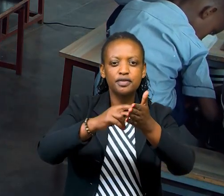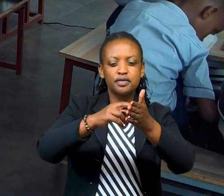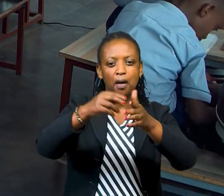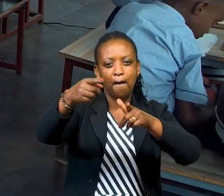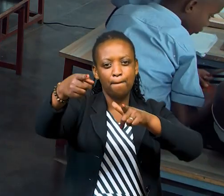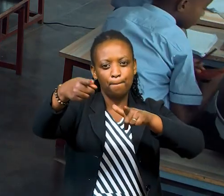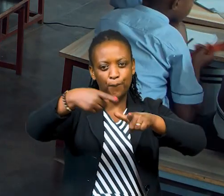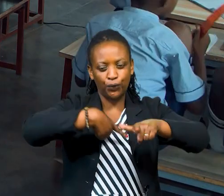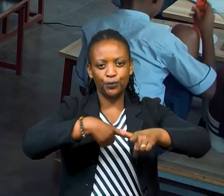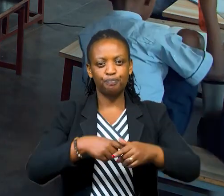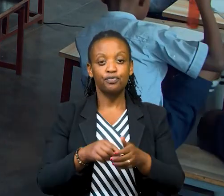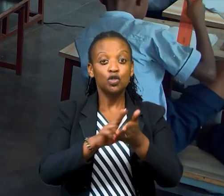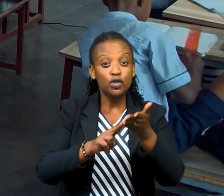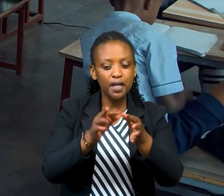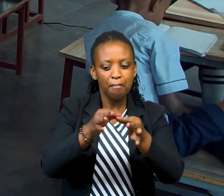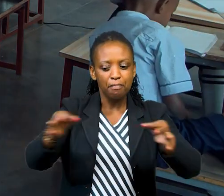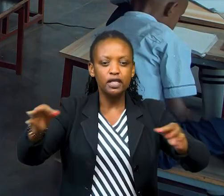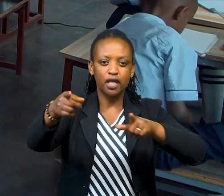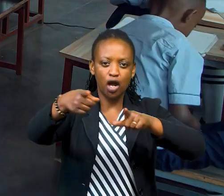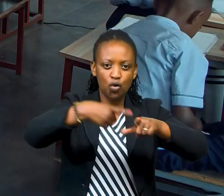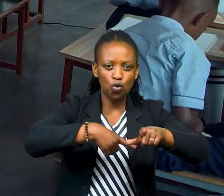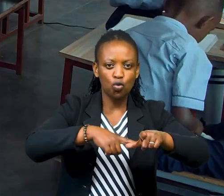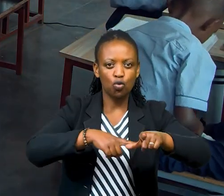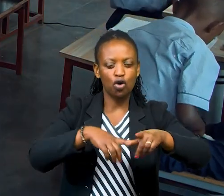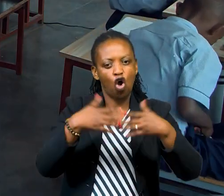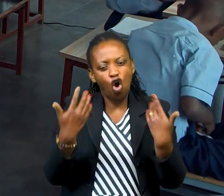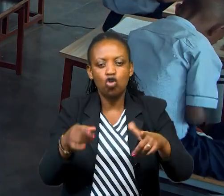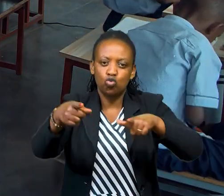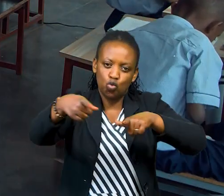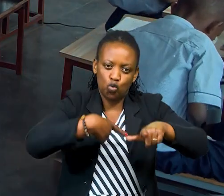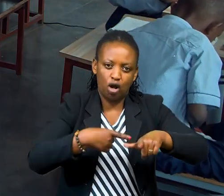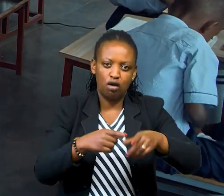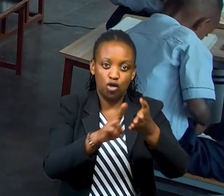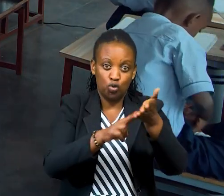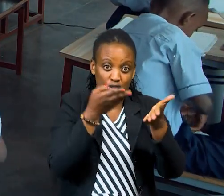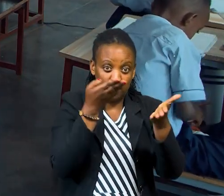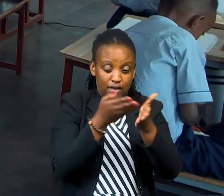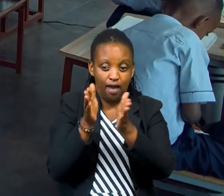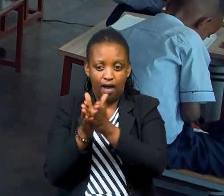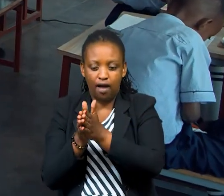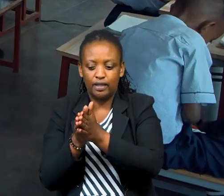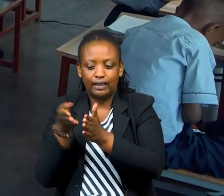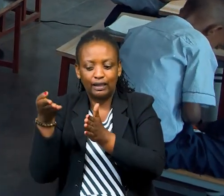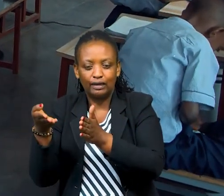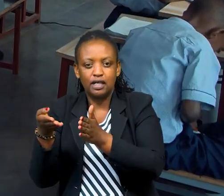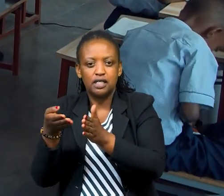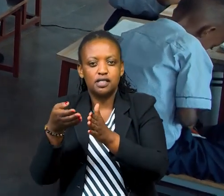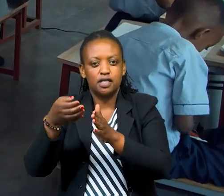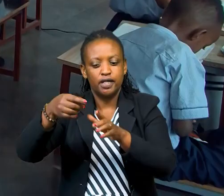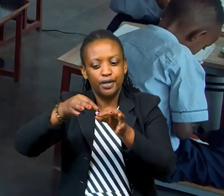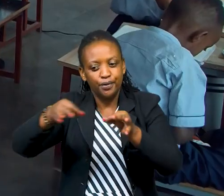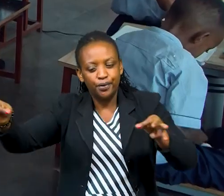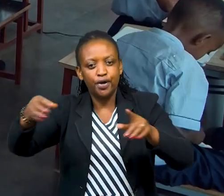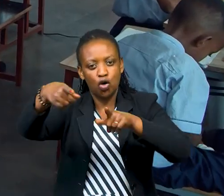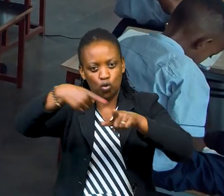meter ruler, isn't it? Using a meter ruler or a ruler. We used this ruler and this meter